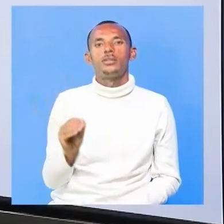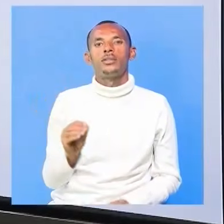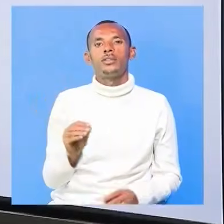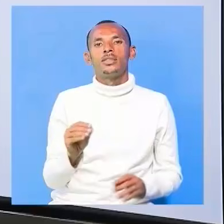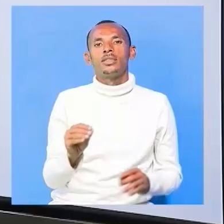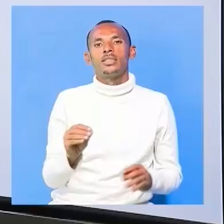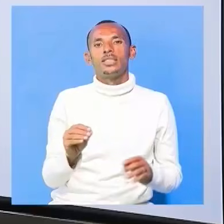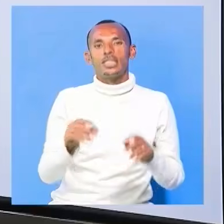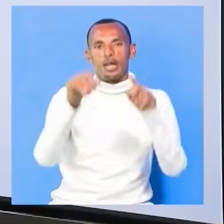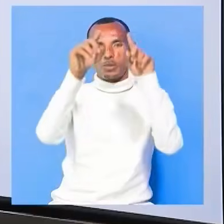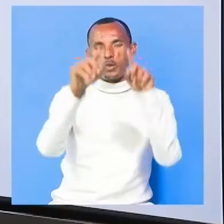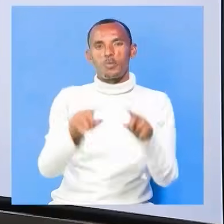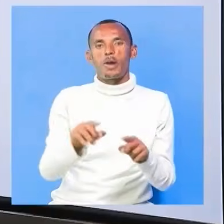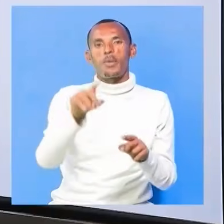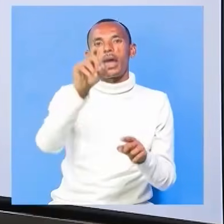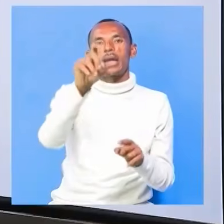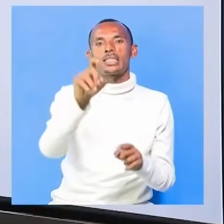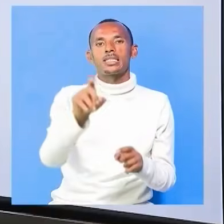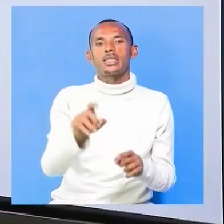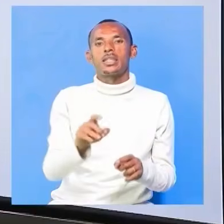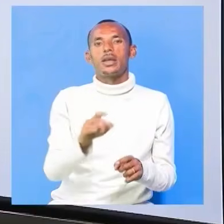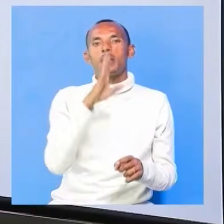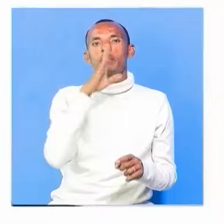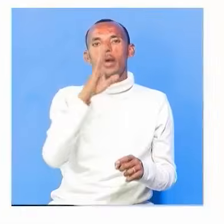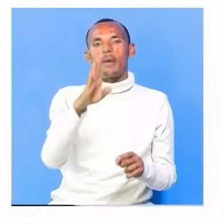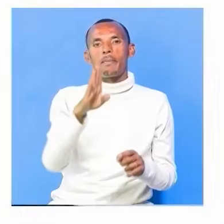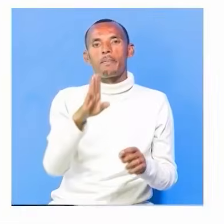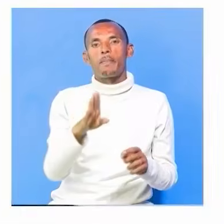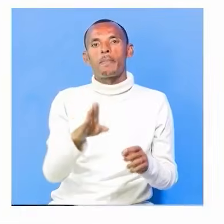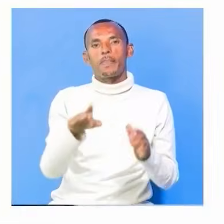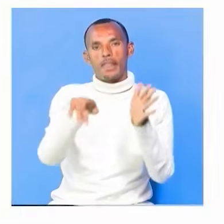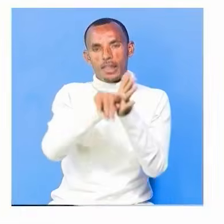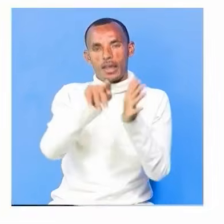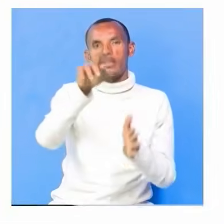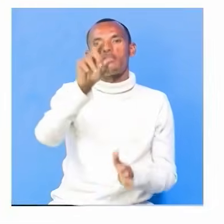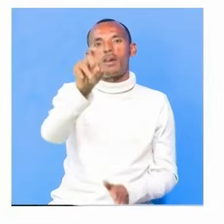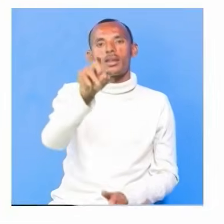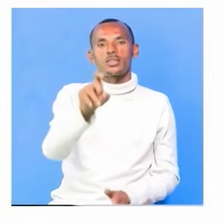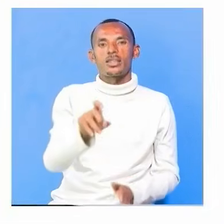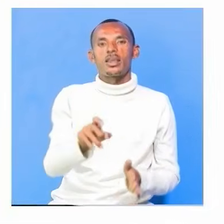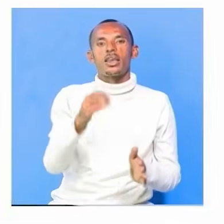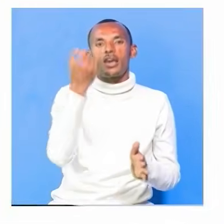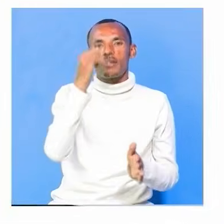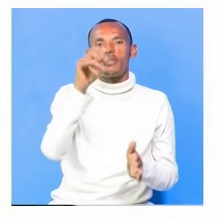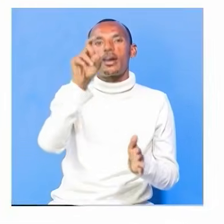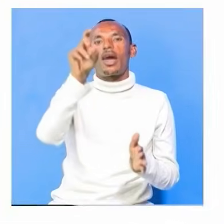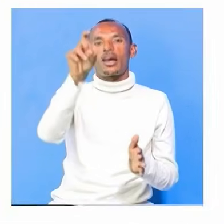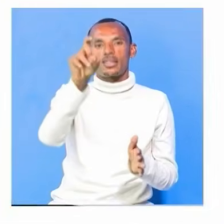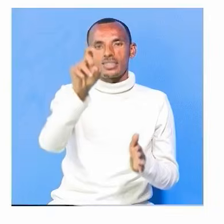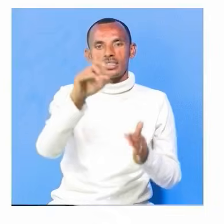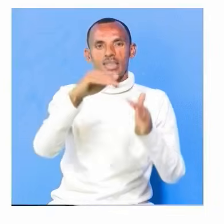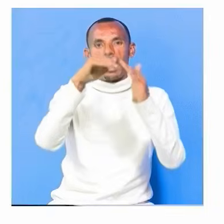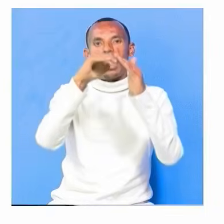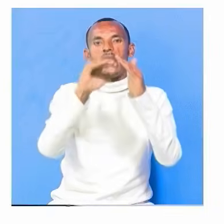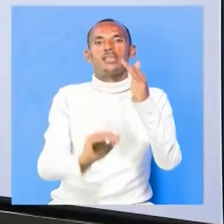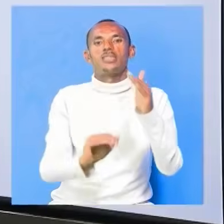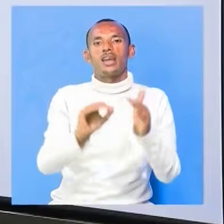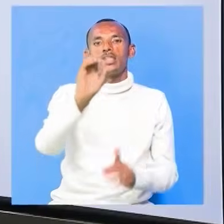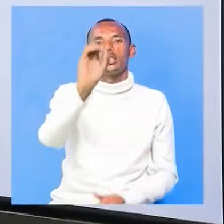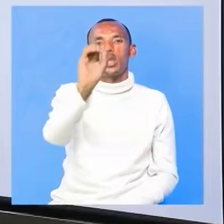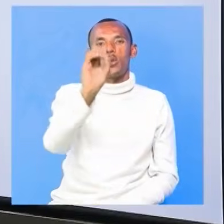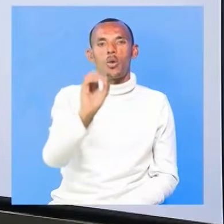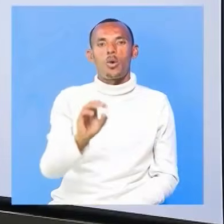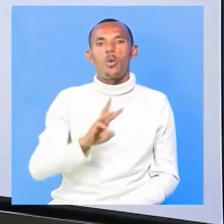the absolute value of x becomes minus x if x is less than 0,